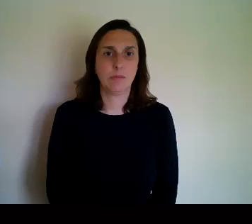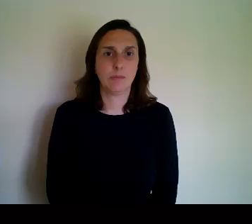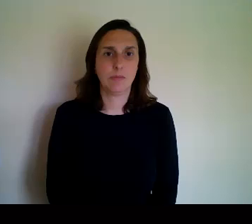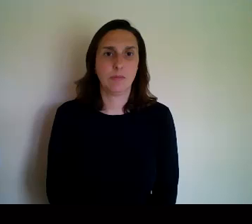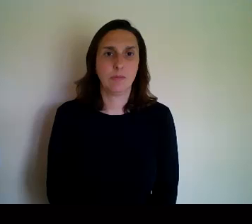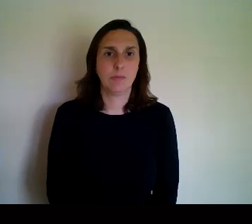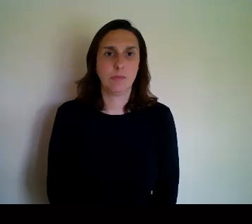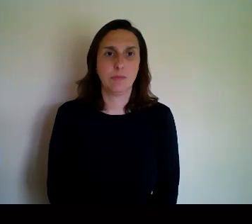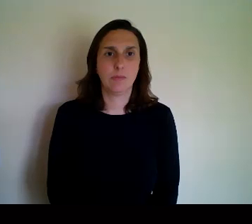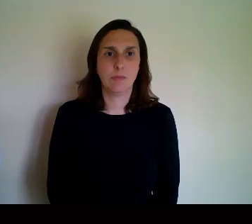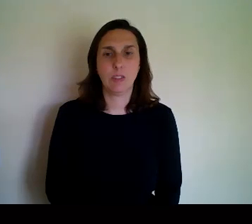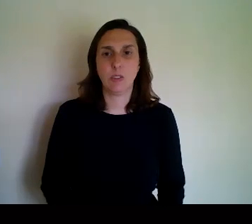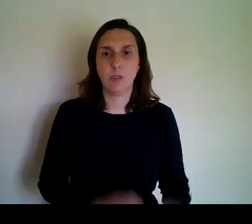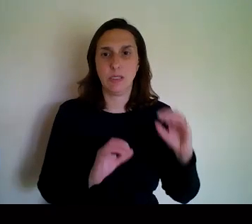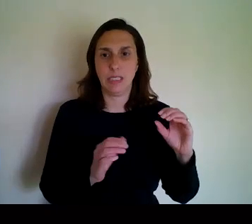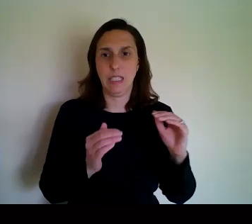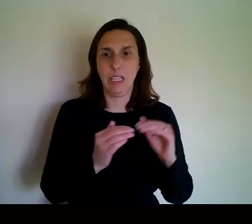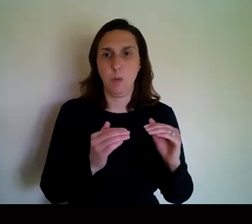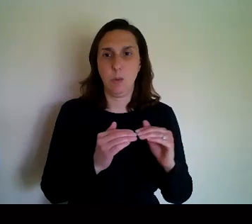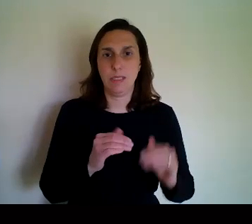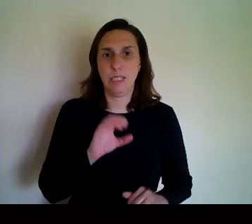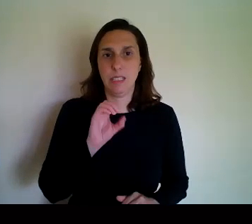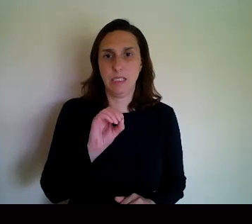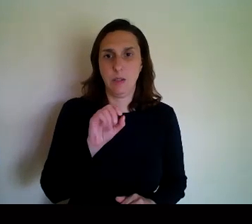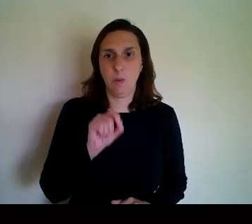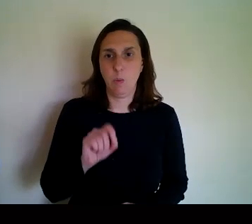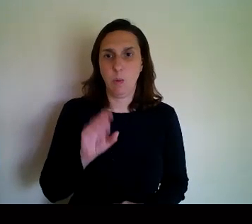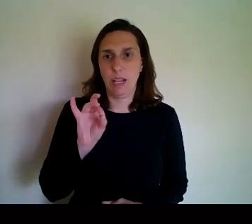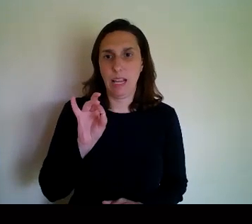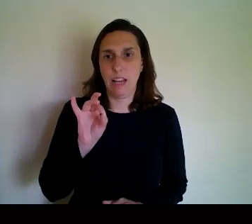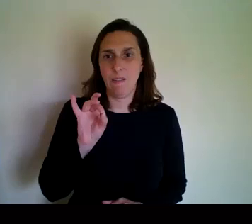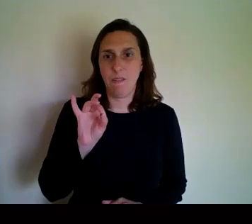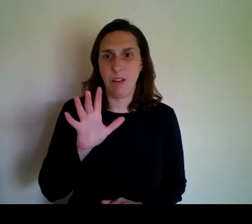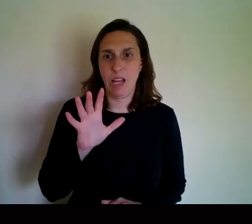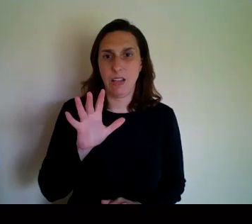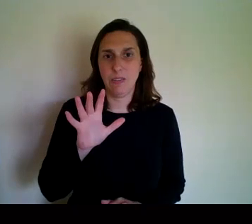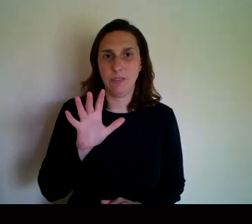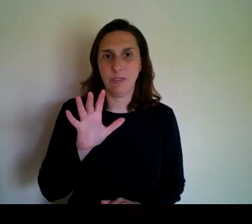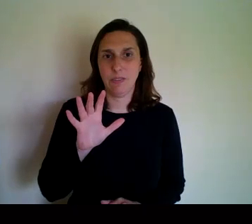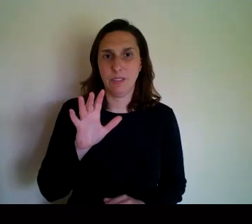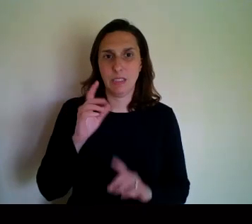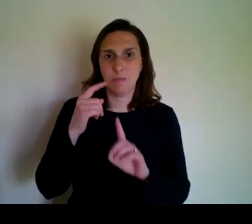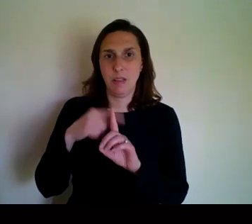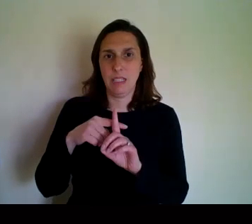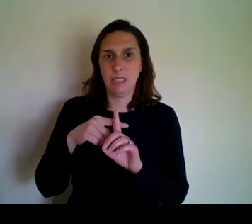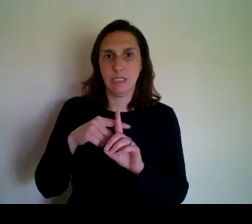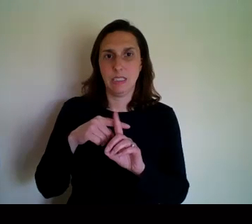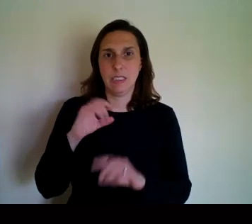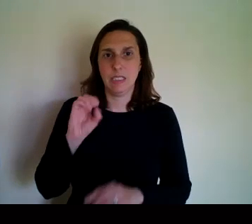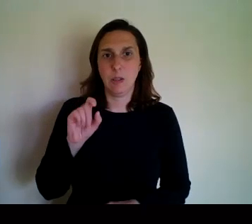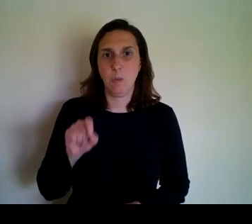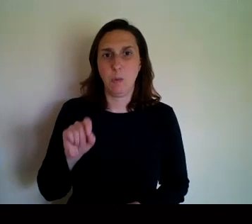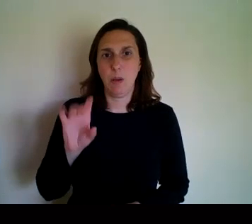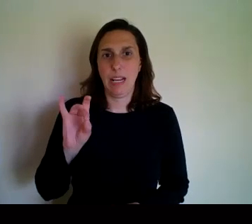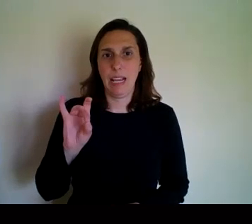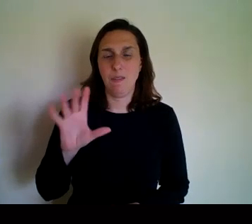0.85 plus